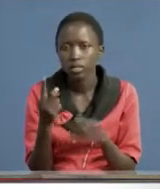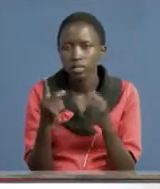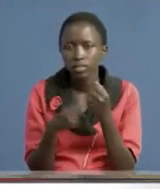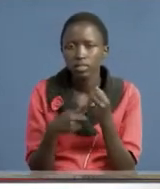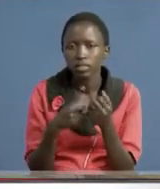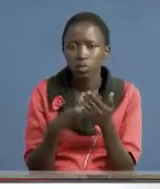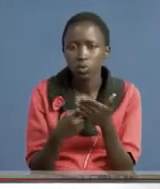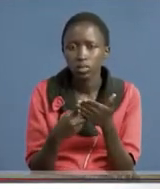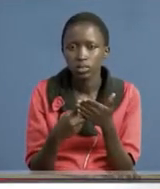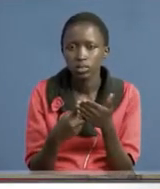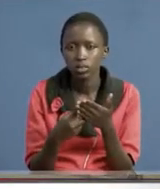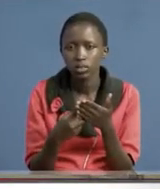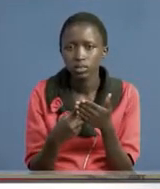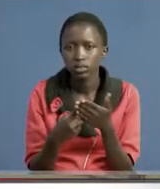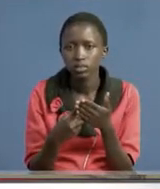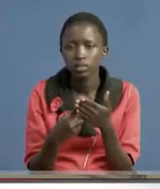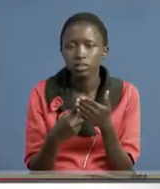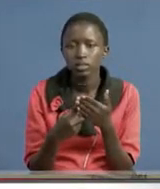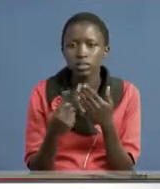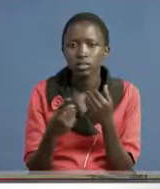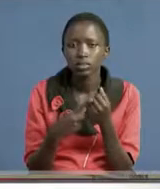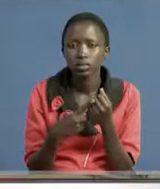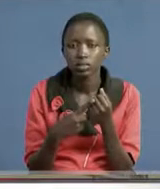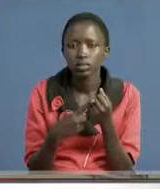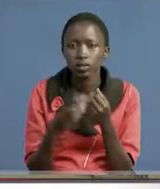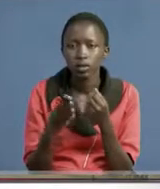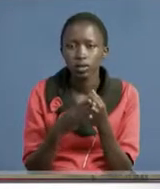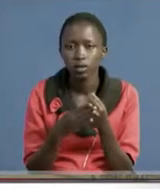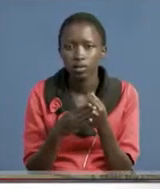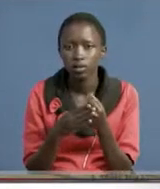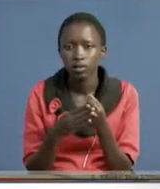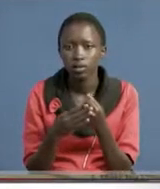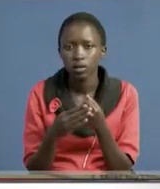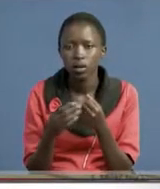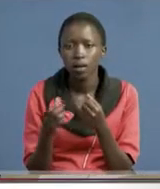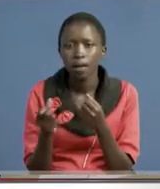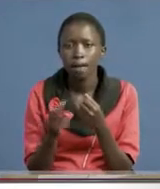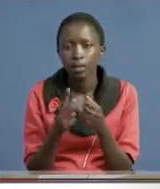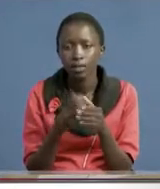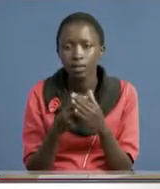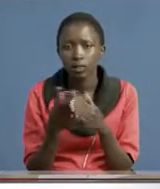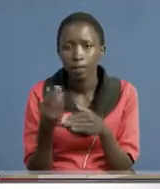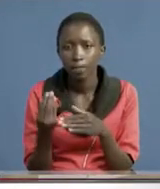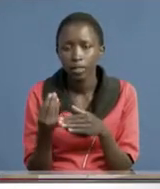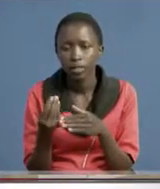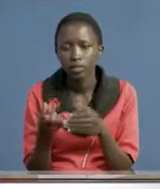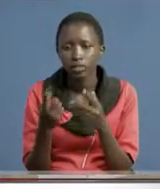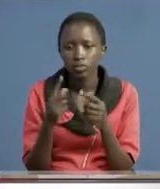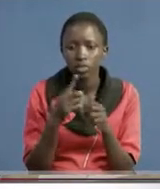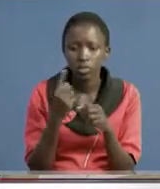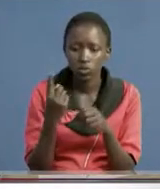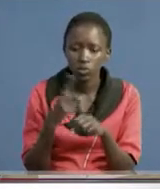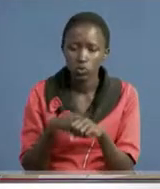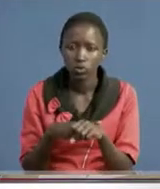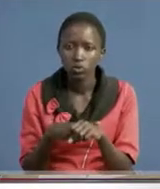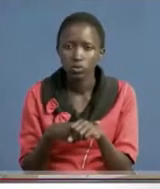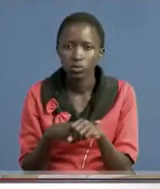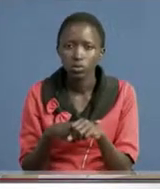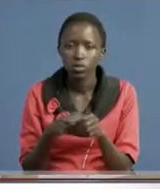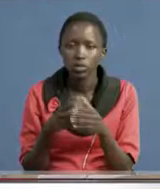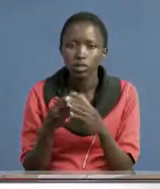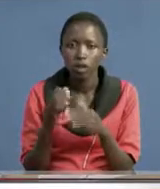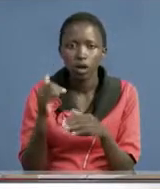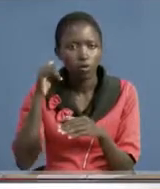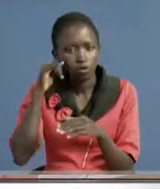sita, hivo, miezi sita, miezi tisa, mwaka moja na nusu. Alafu hii pesa inakuja saa yoyote, wakati wote kwa simu,